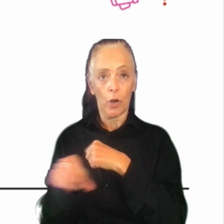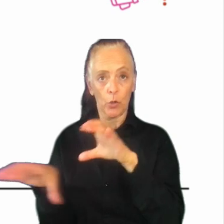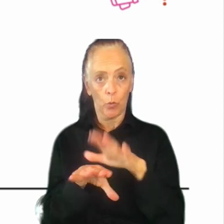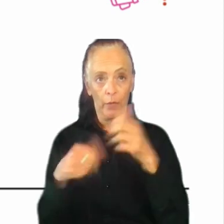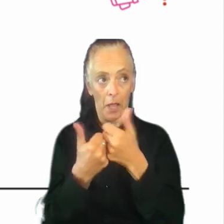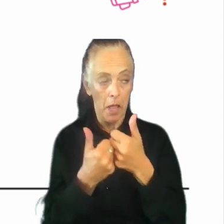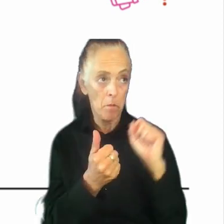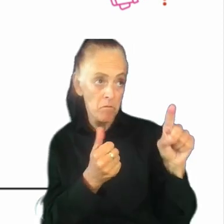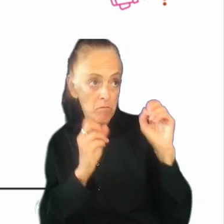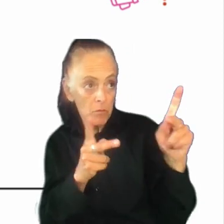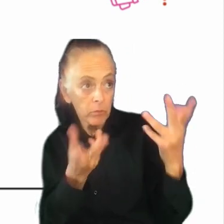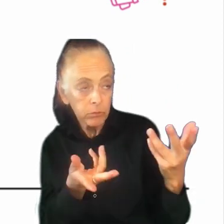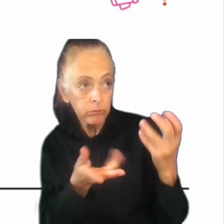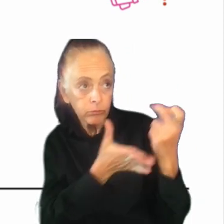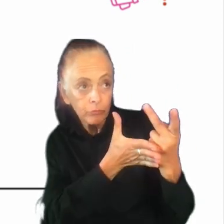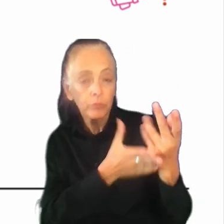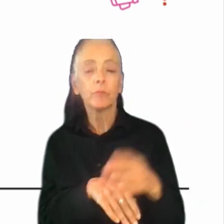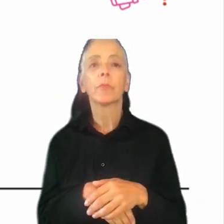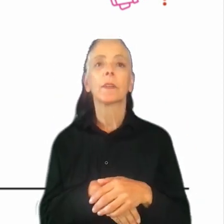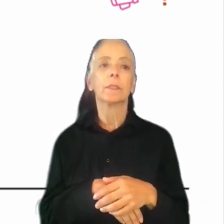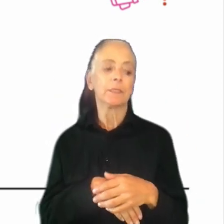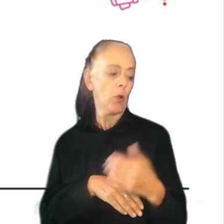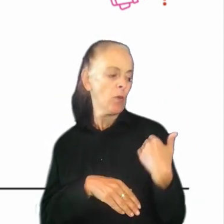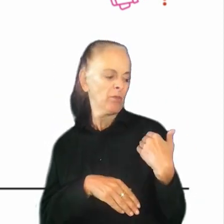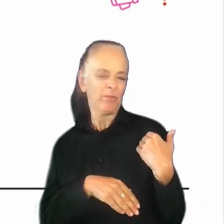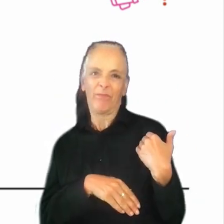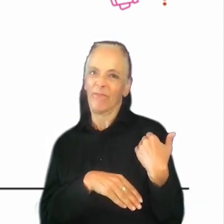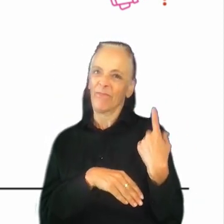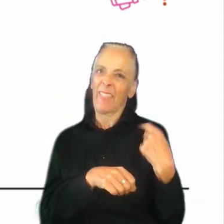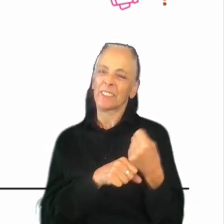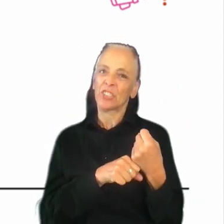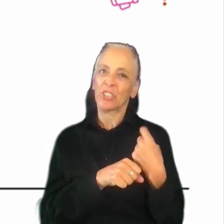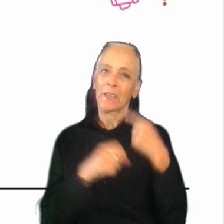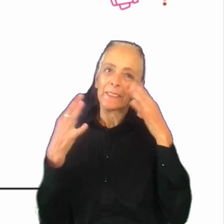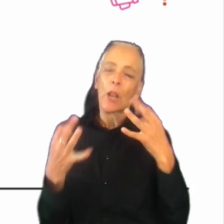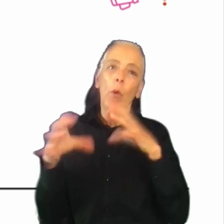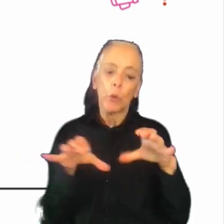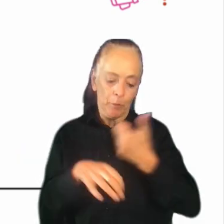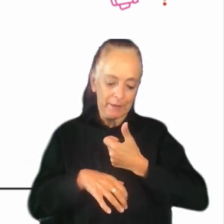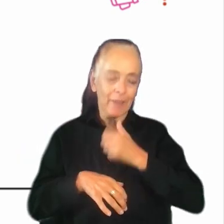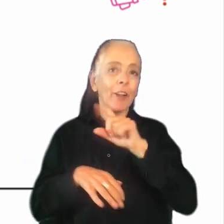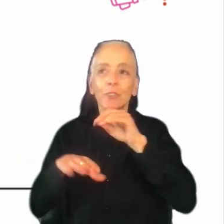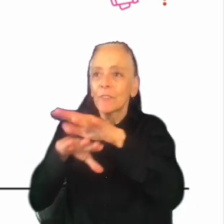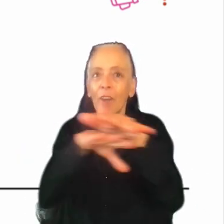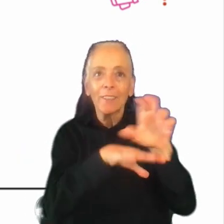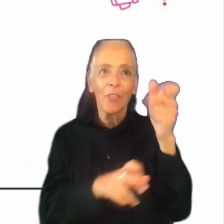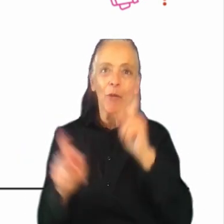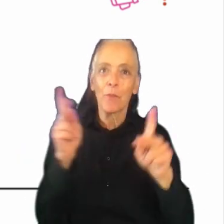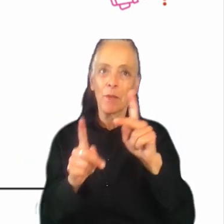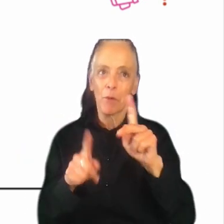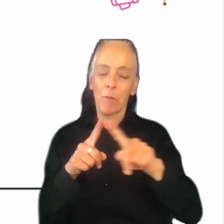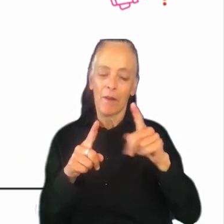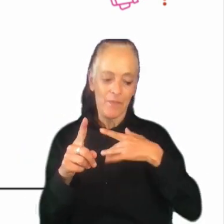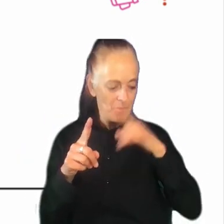year i decided i wanted to do this myself rather than just advising it as a mentoring activity for other people to do that'll be unfair if